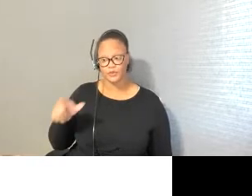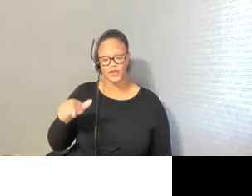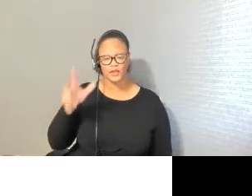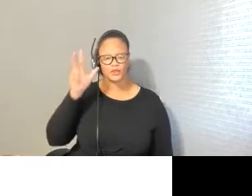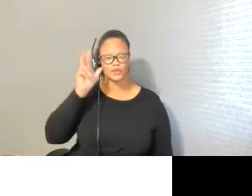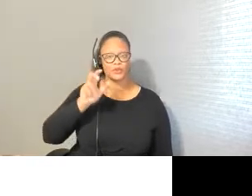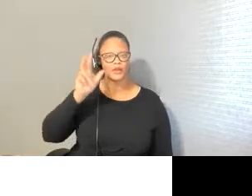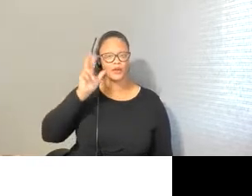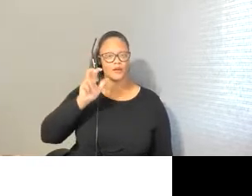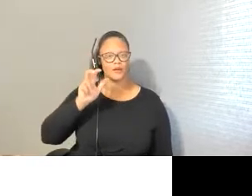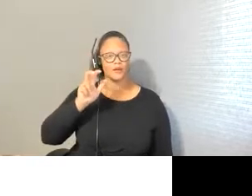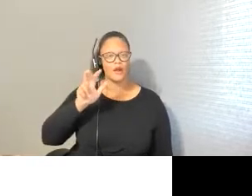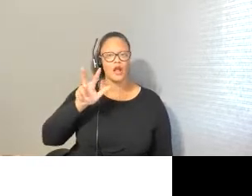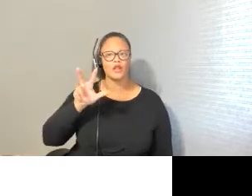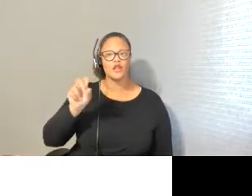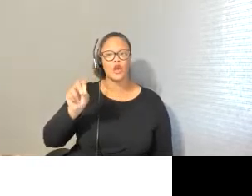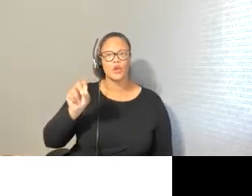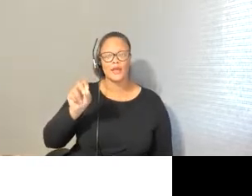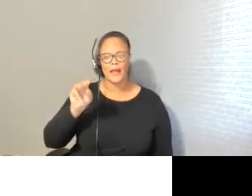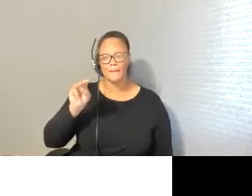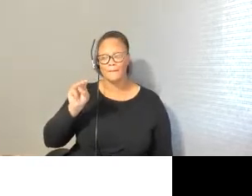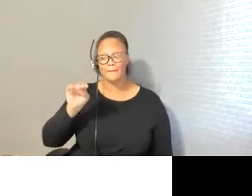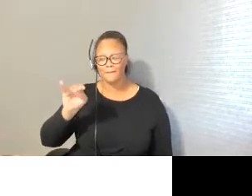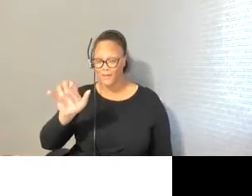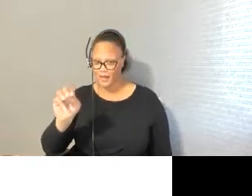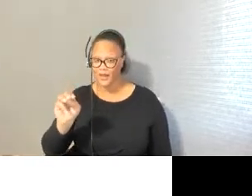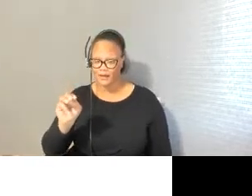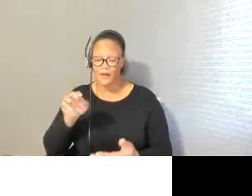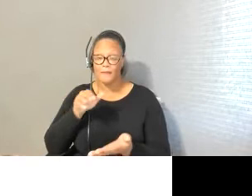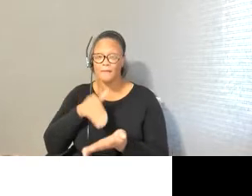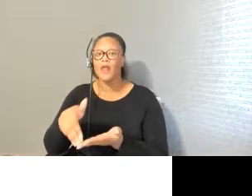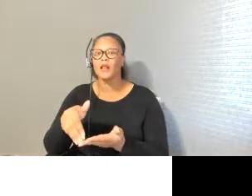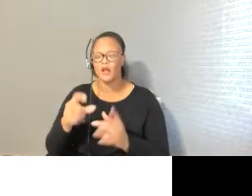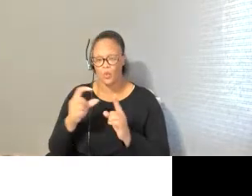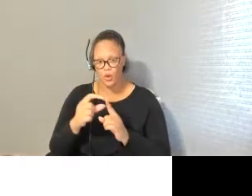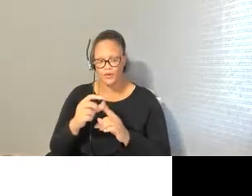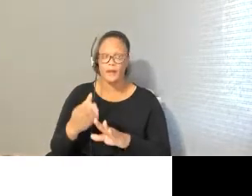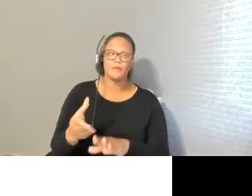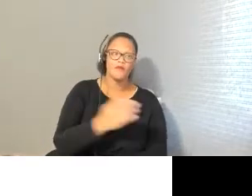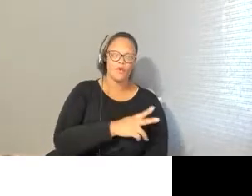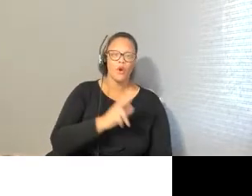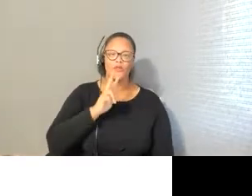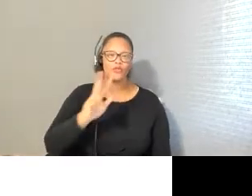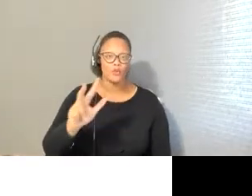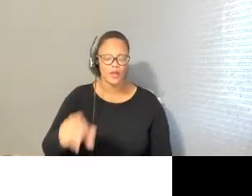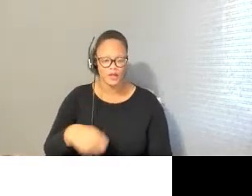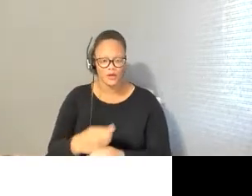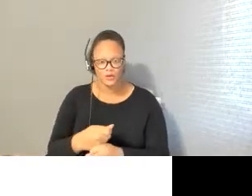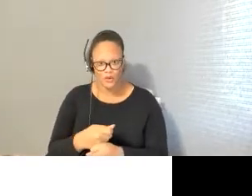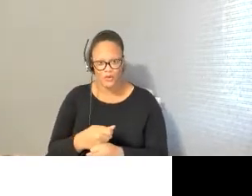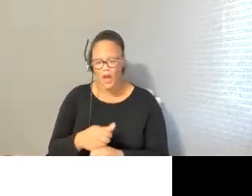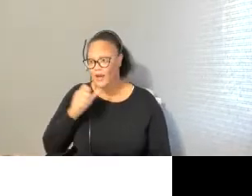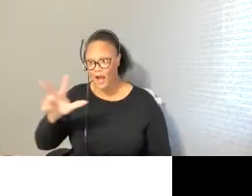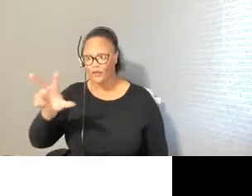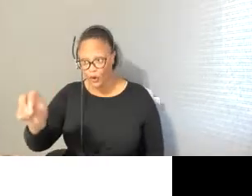this, 30 million words before they are 3 years old. Not 30 years old, but